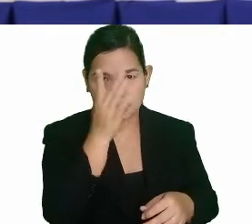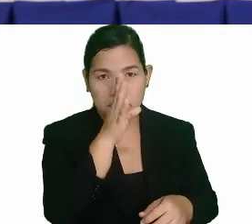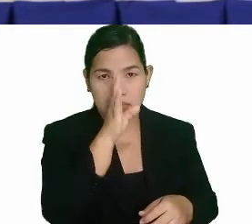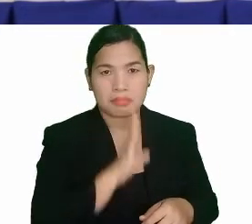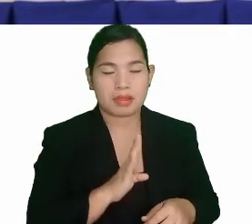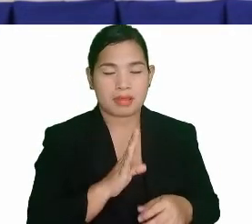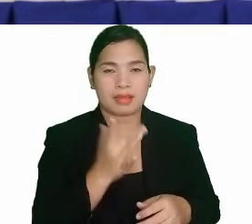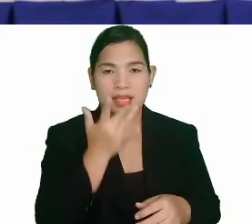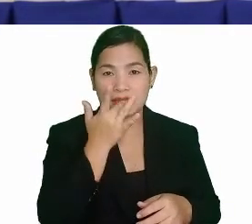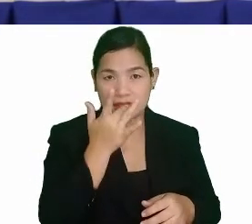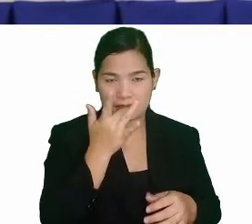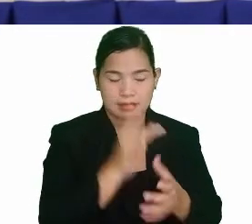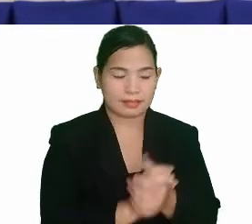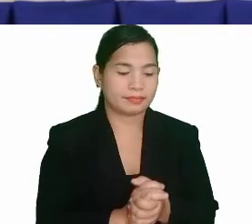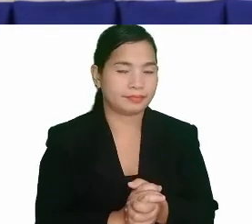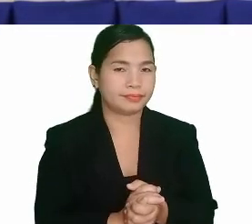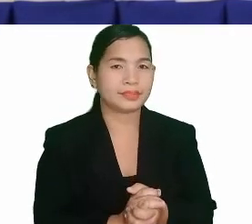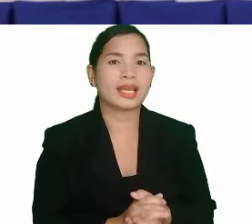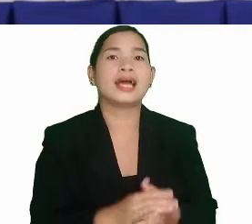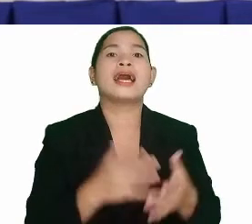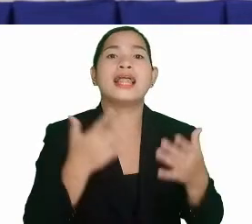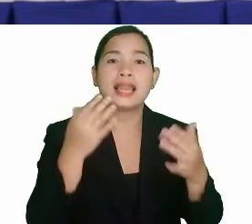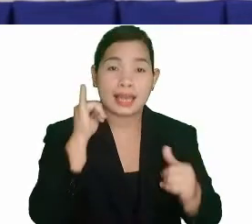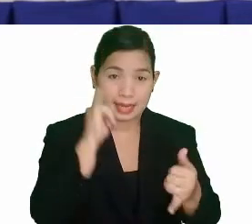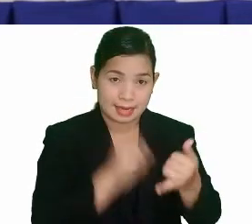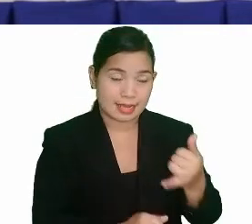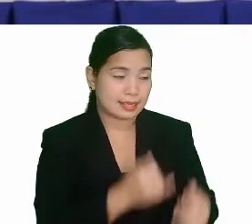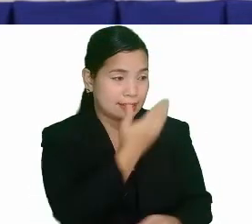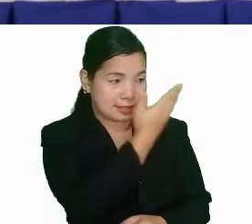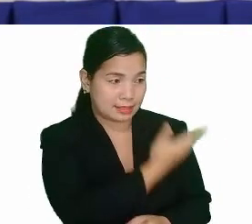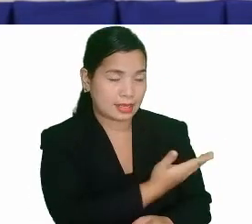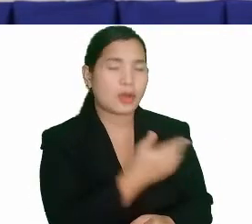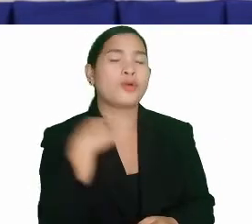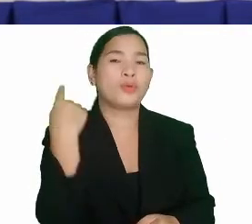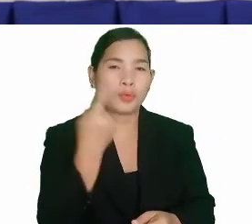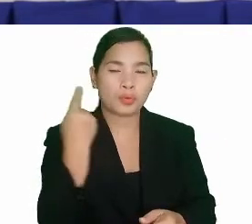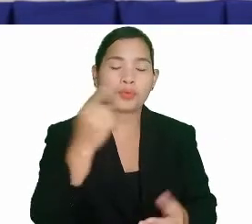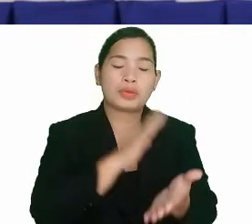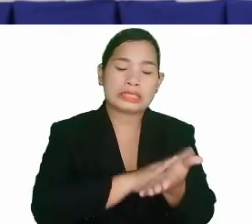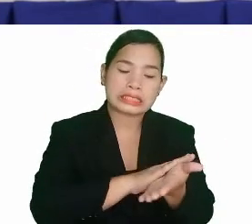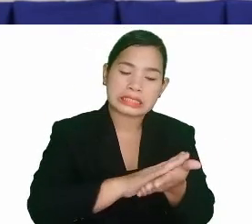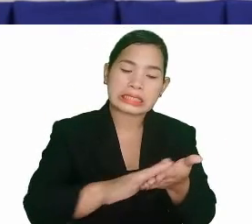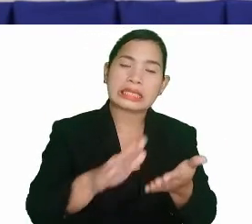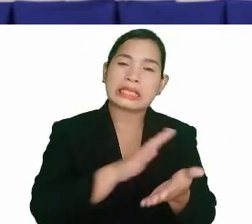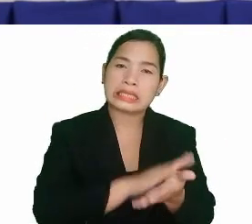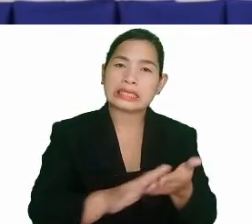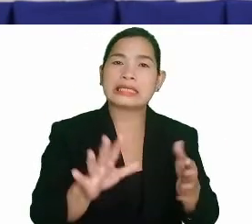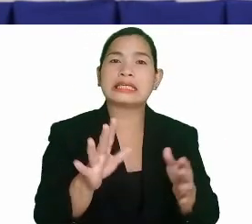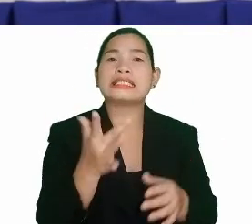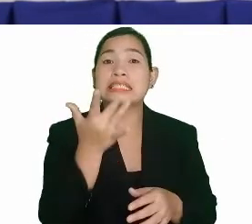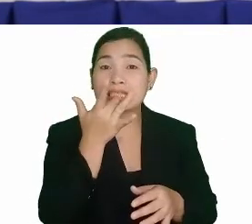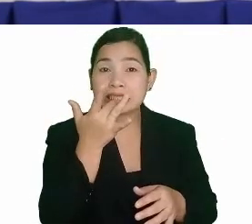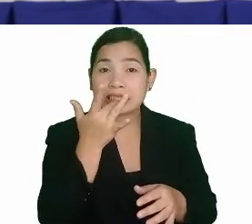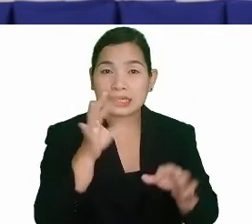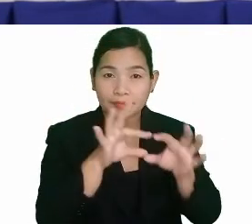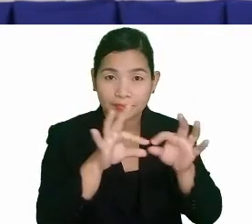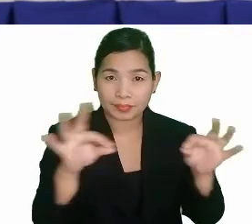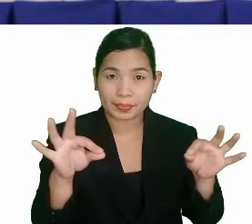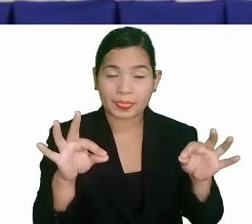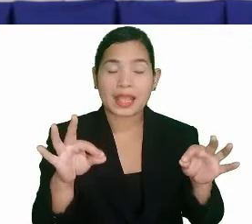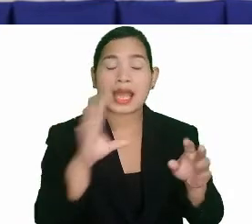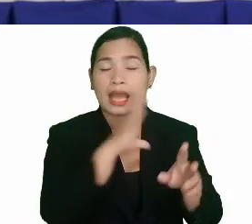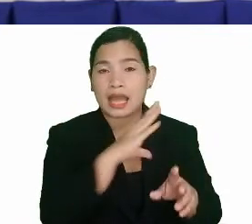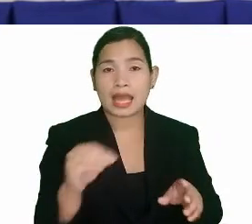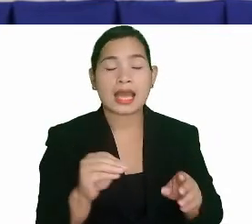Last, when you're done examining the specimen, clean the glass slides and cover slips and store